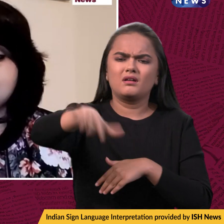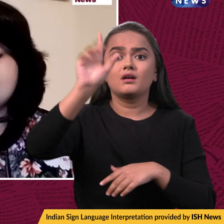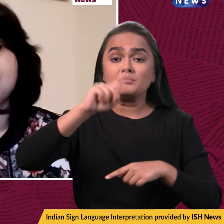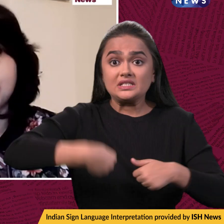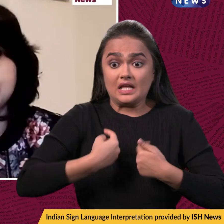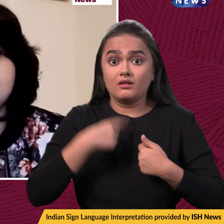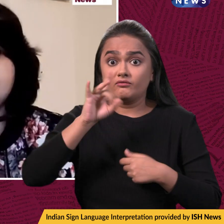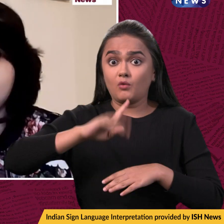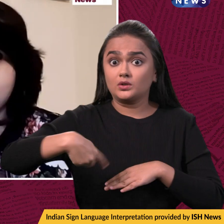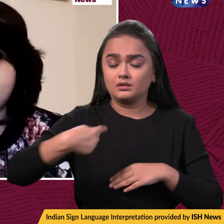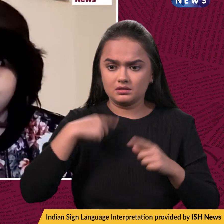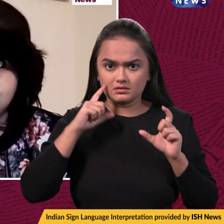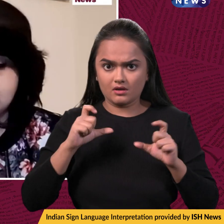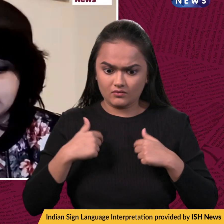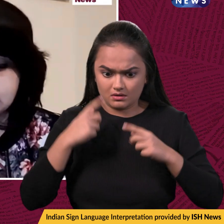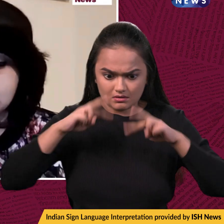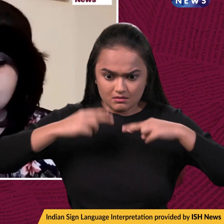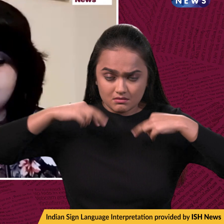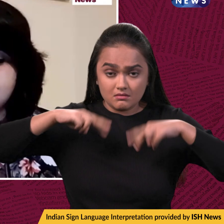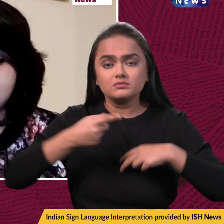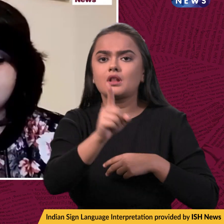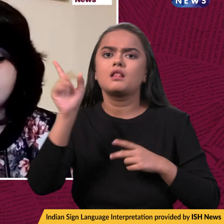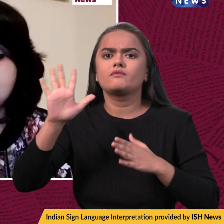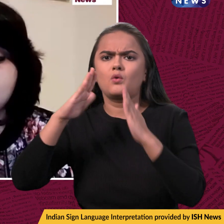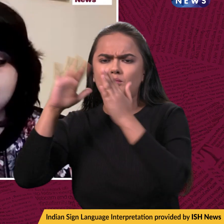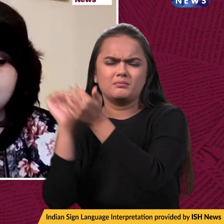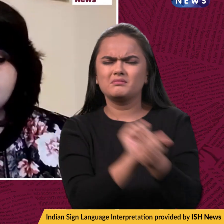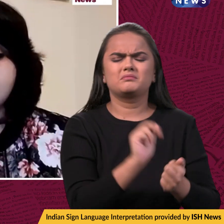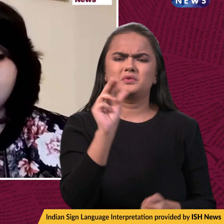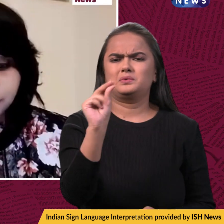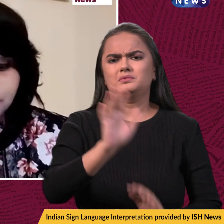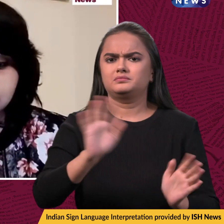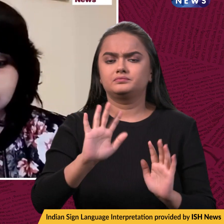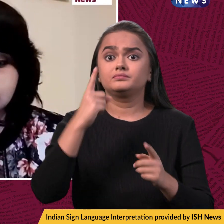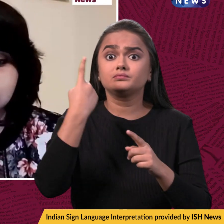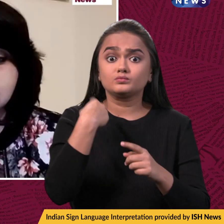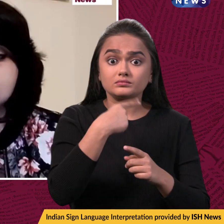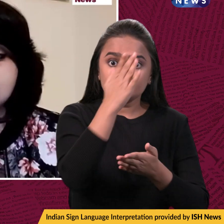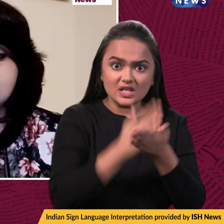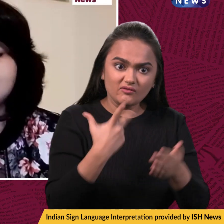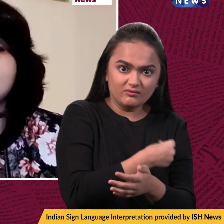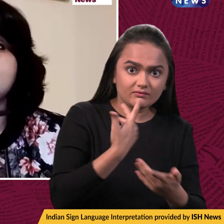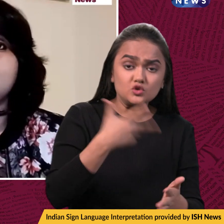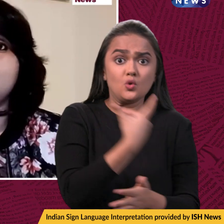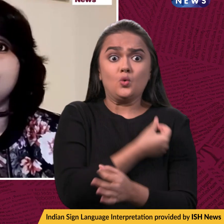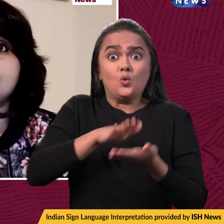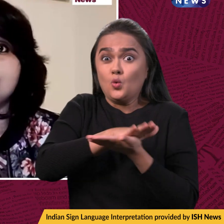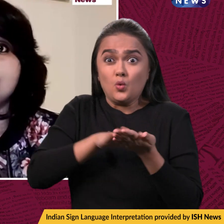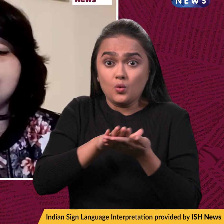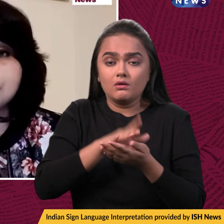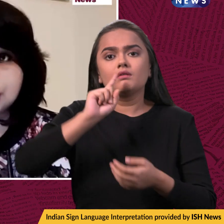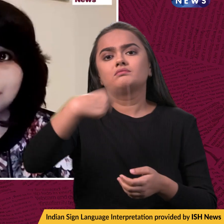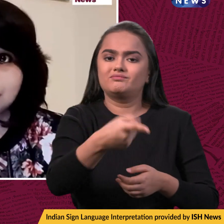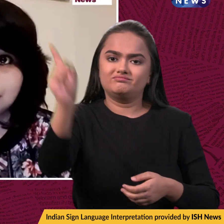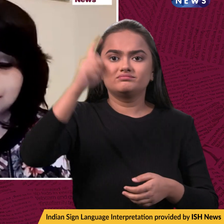however, have to self-monitor for 14 days. Now, if travelers are partially or not vaccinated, then they will have to home